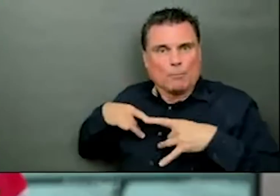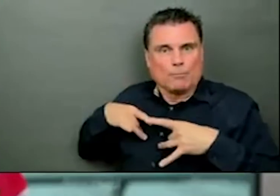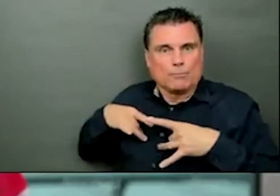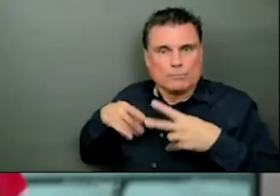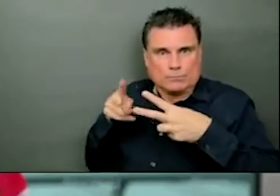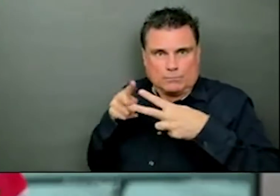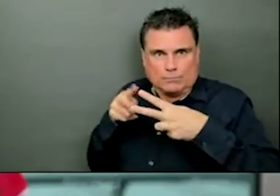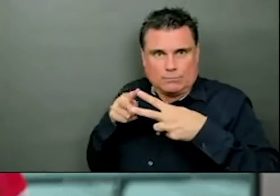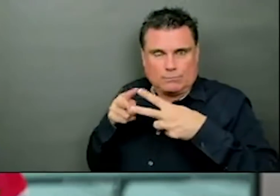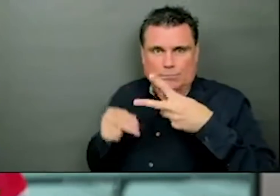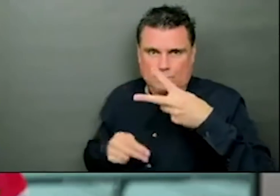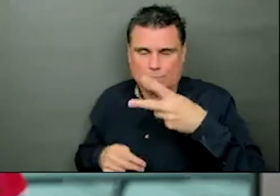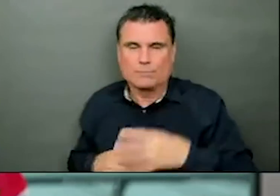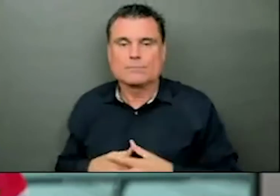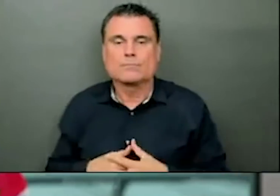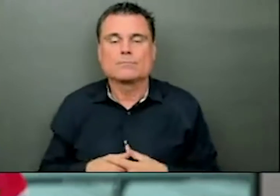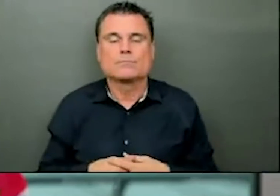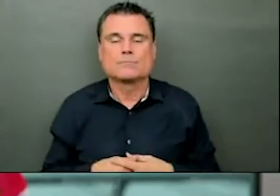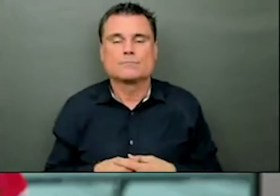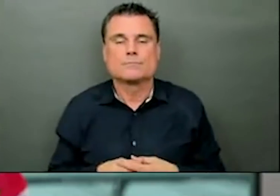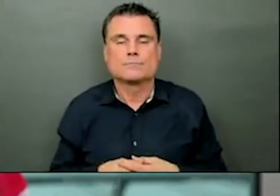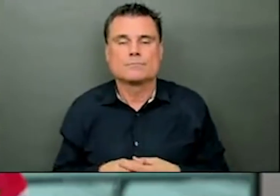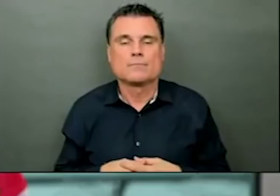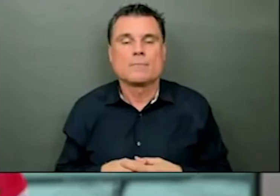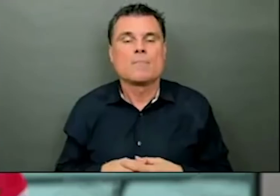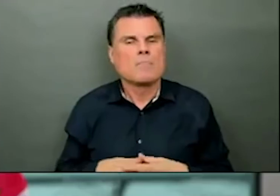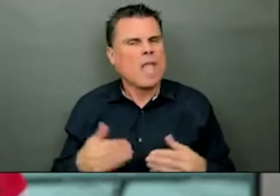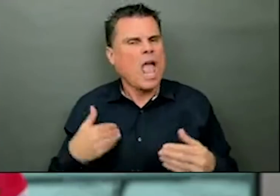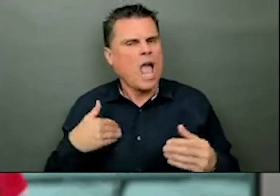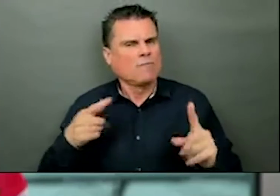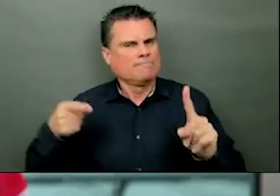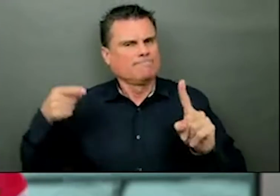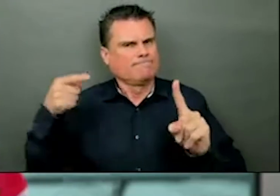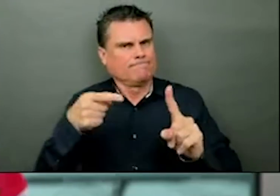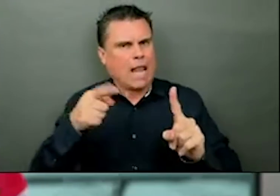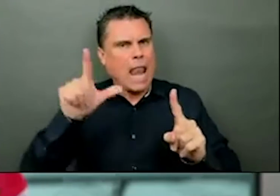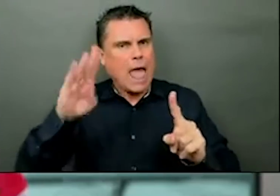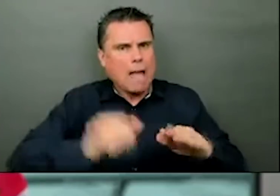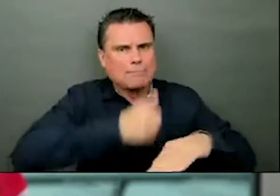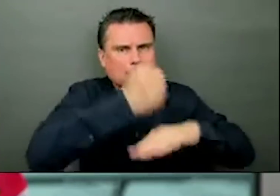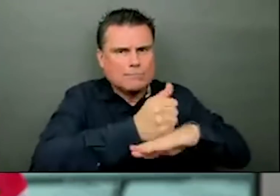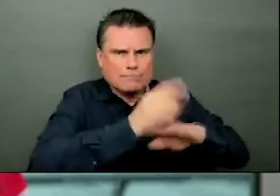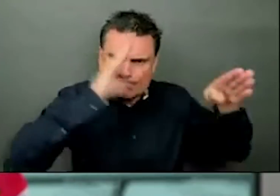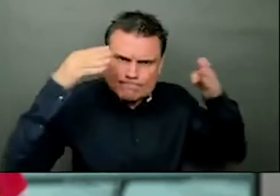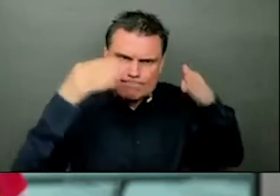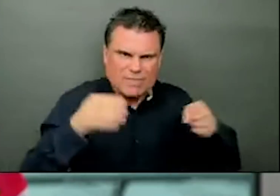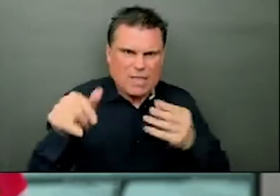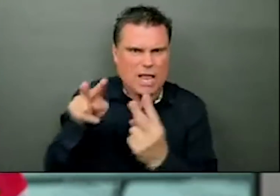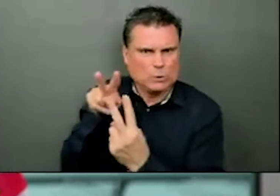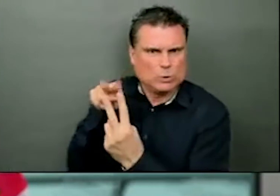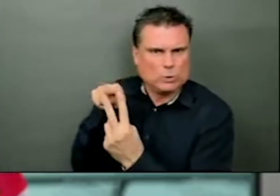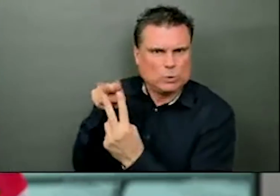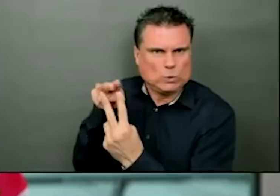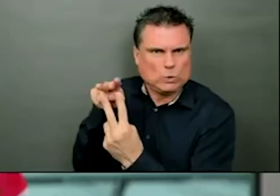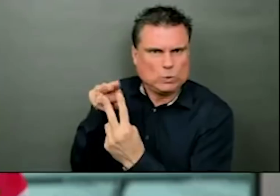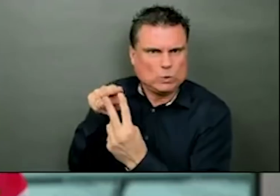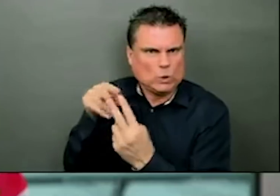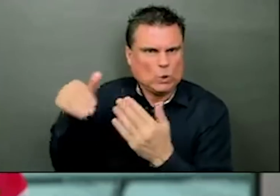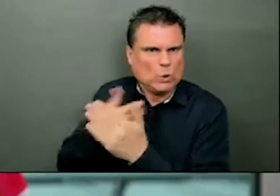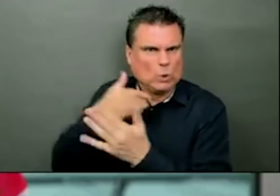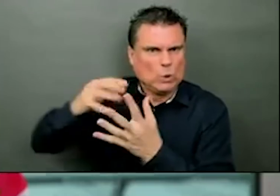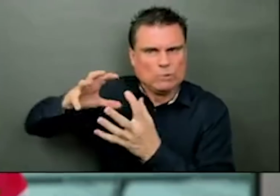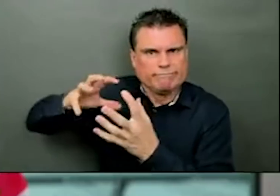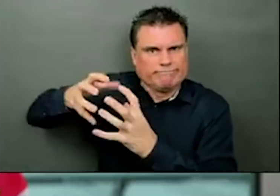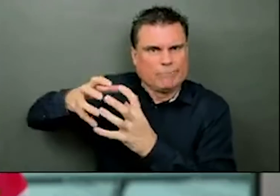CDC lab, in conjunction with our provincial labs, have been doing ongoing surveillance to help us better understand how